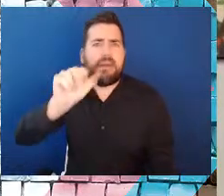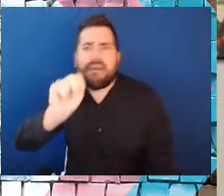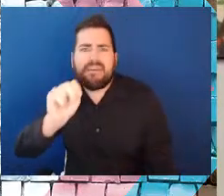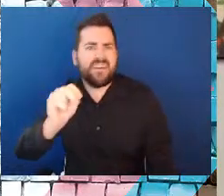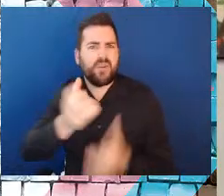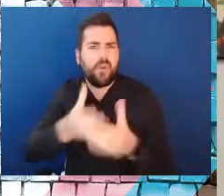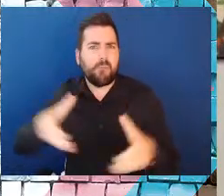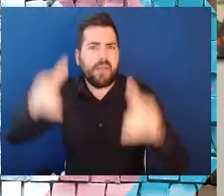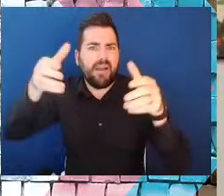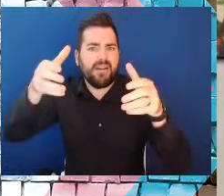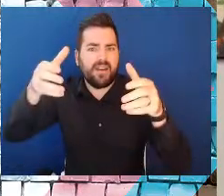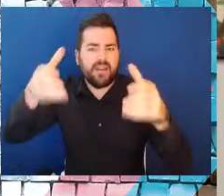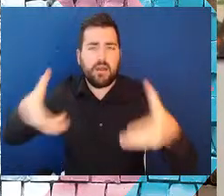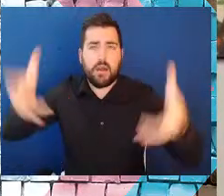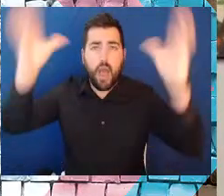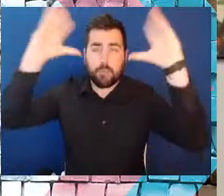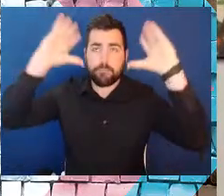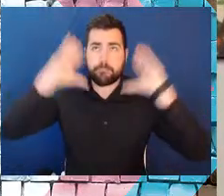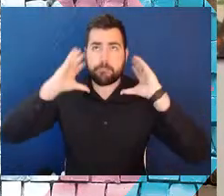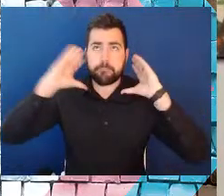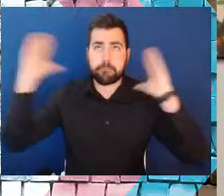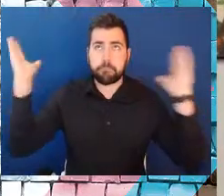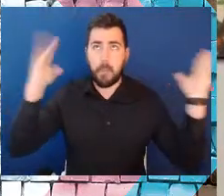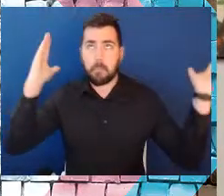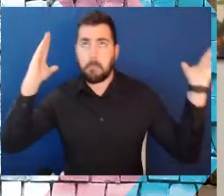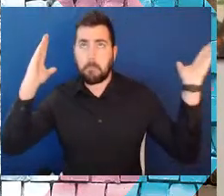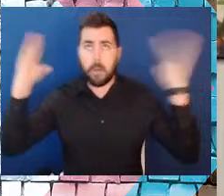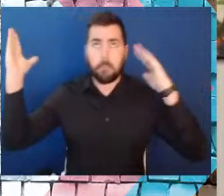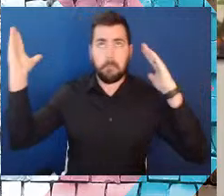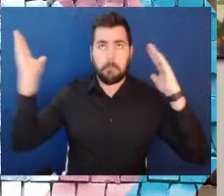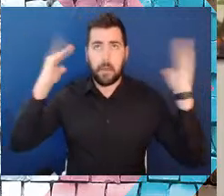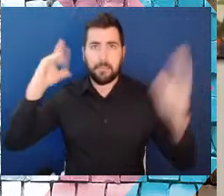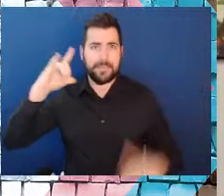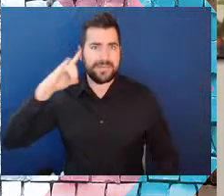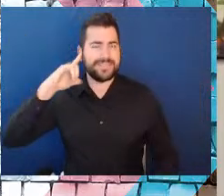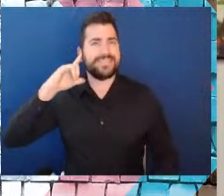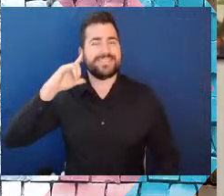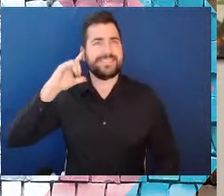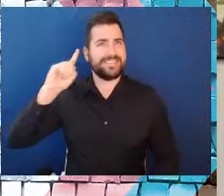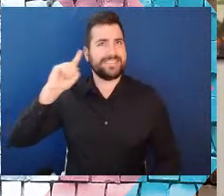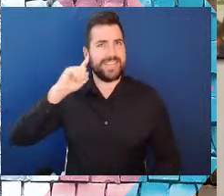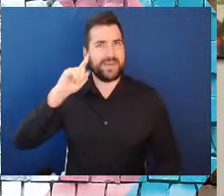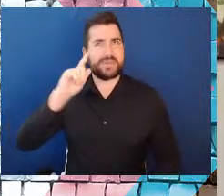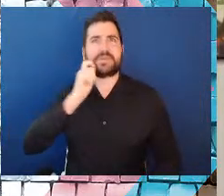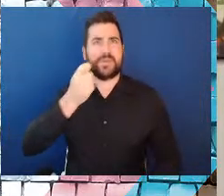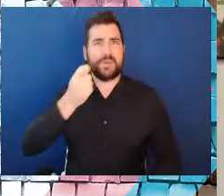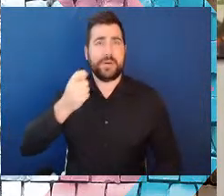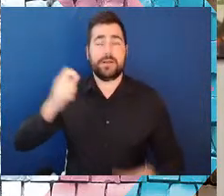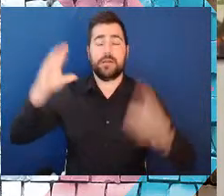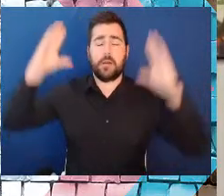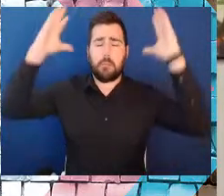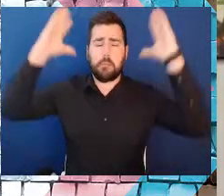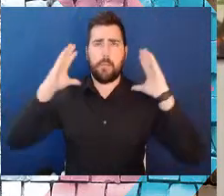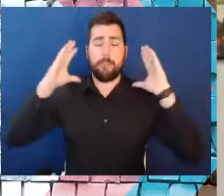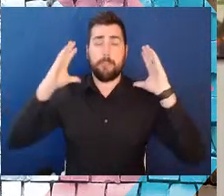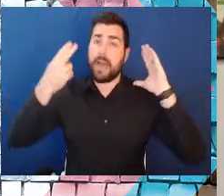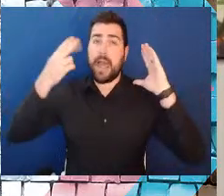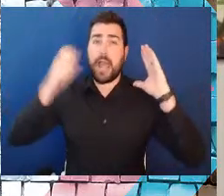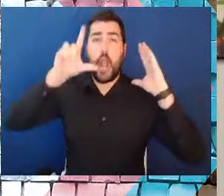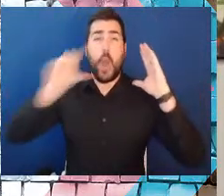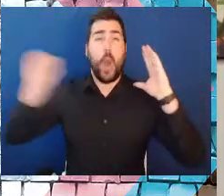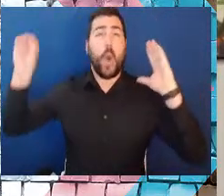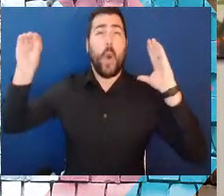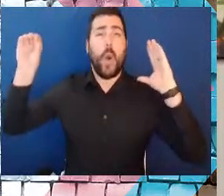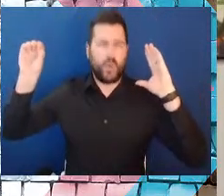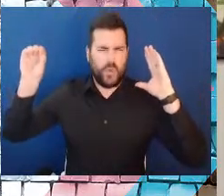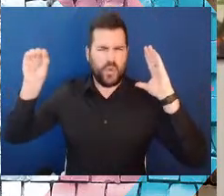Wait. Now, it does sound pretty cool when I put that on and talk like that. Hello! Oh, that really is loud. So maybe you want to keep